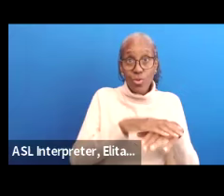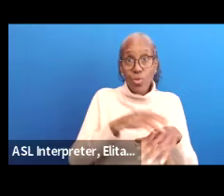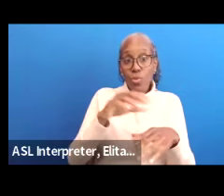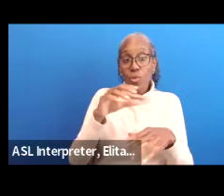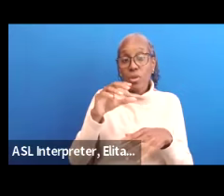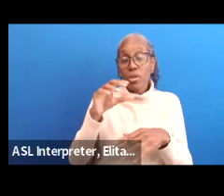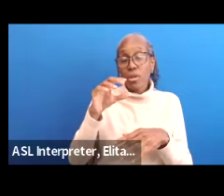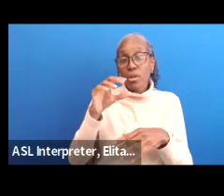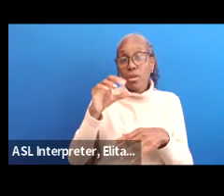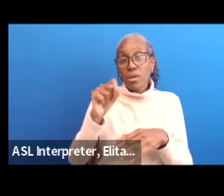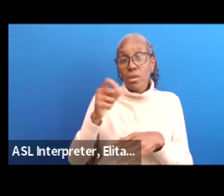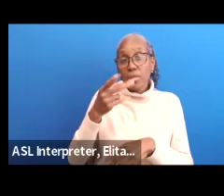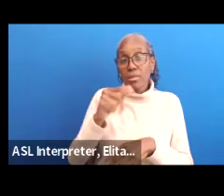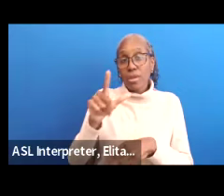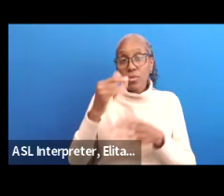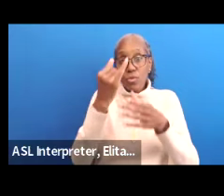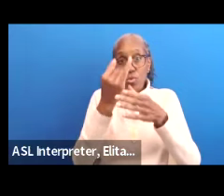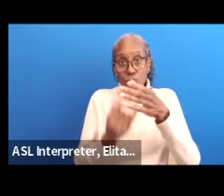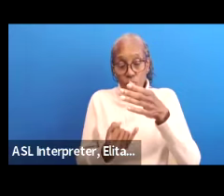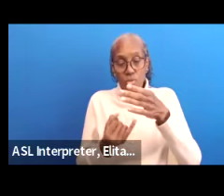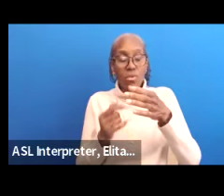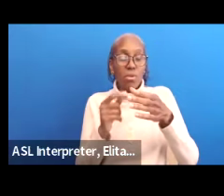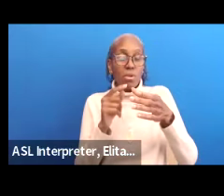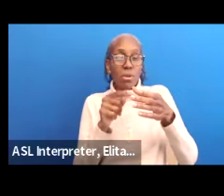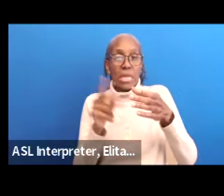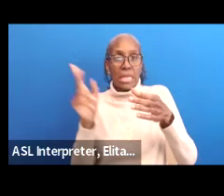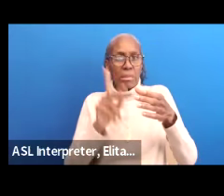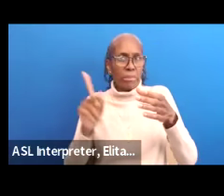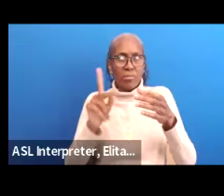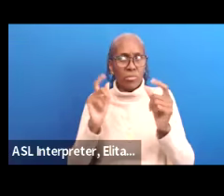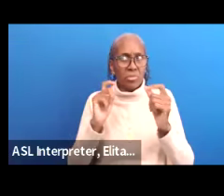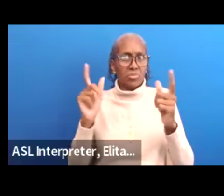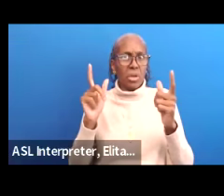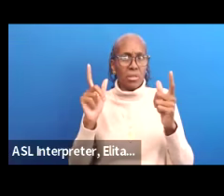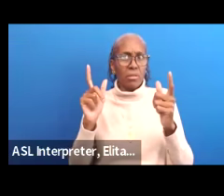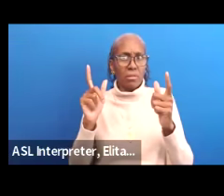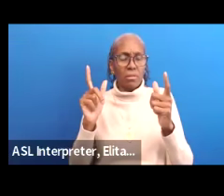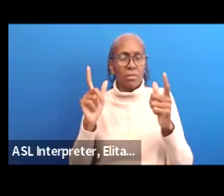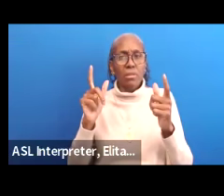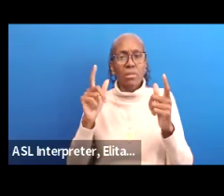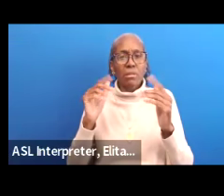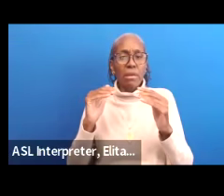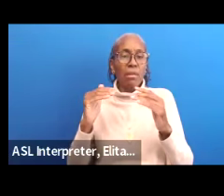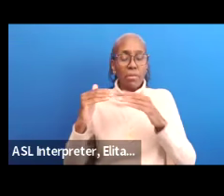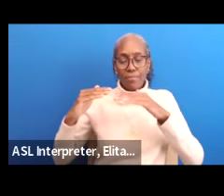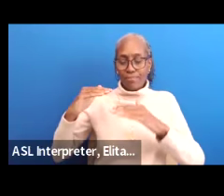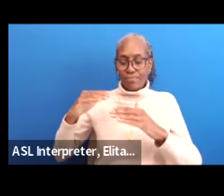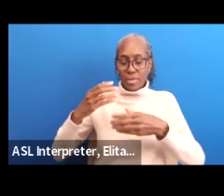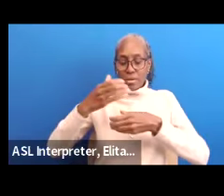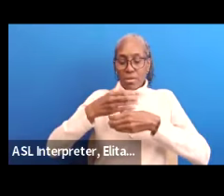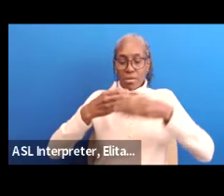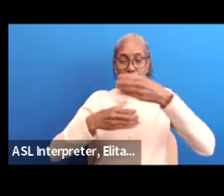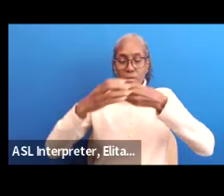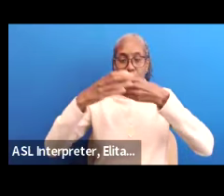cord. And so people are always surprised, especially in the higher level spinal